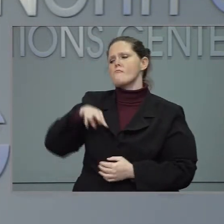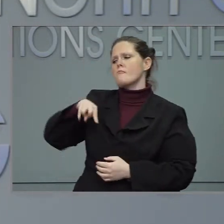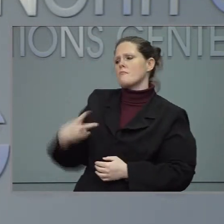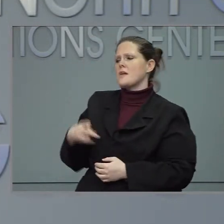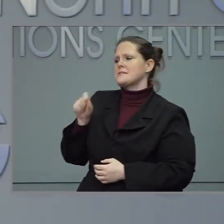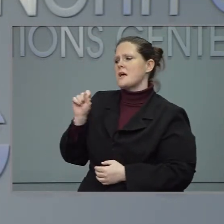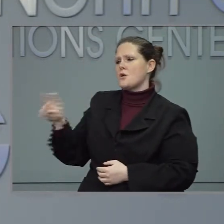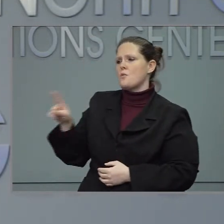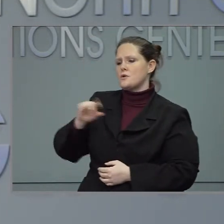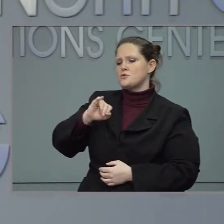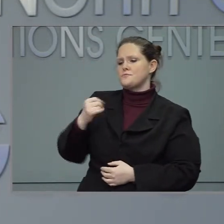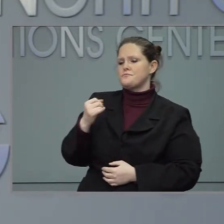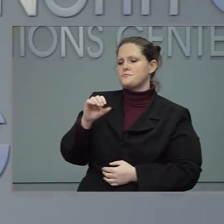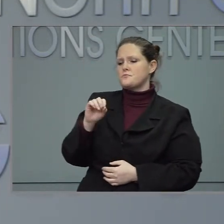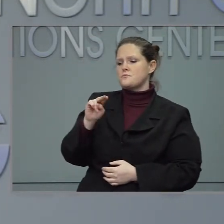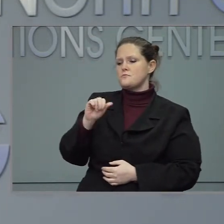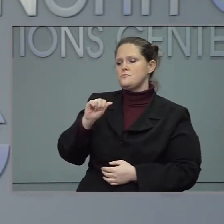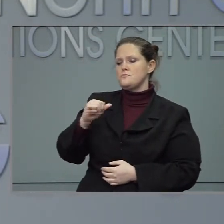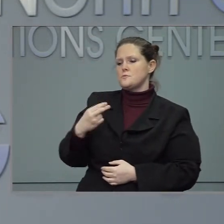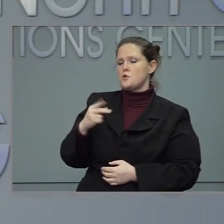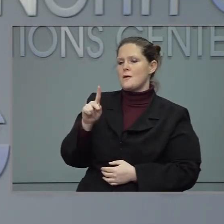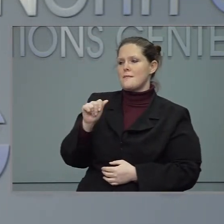ABC 11.